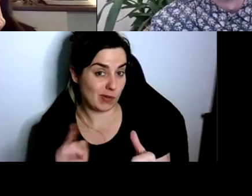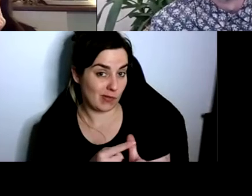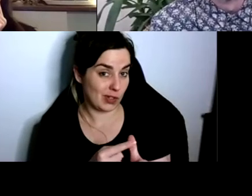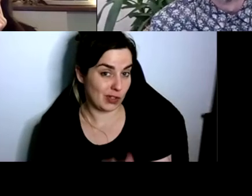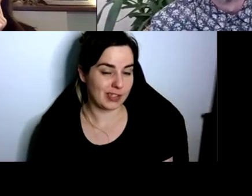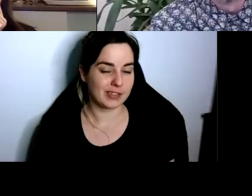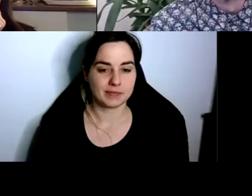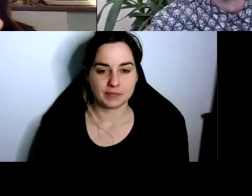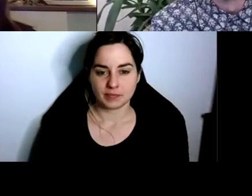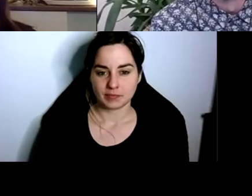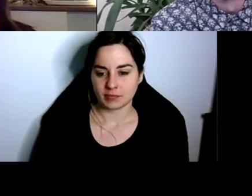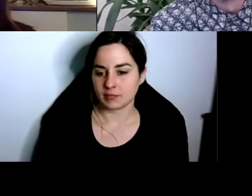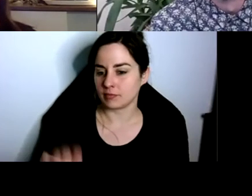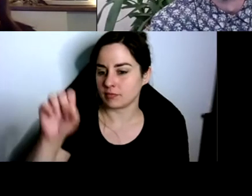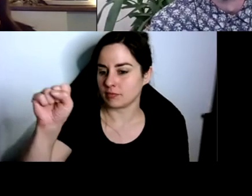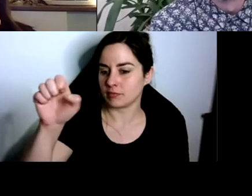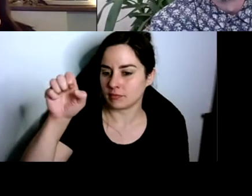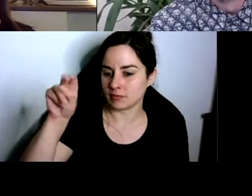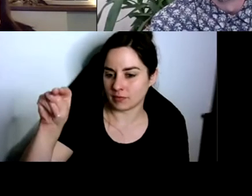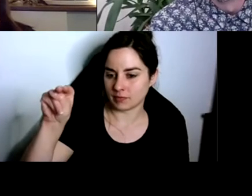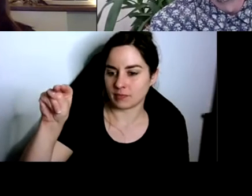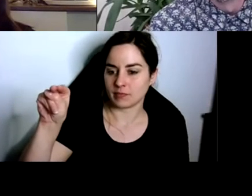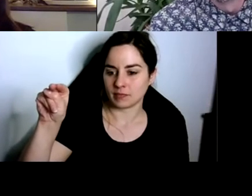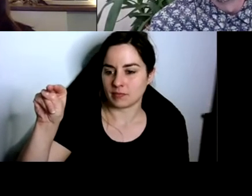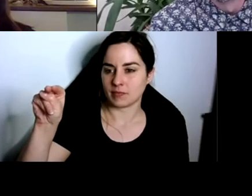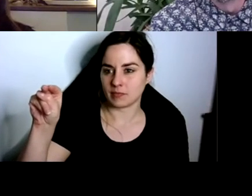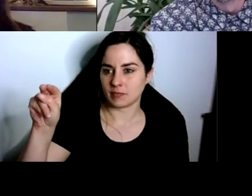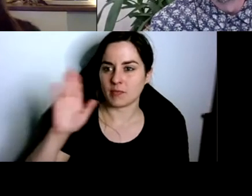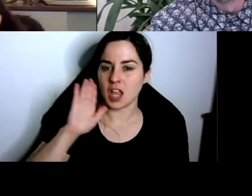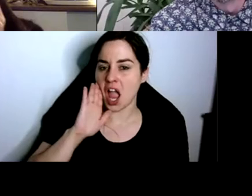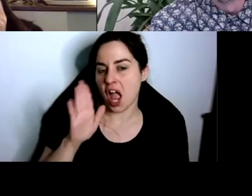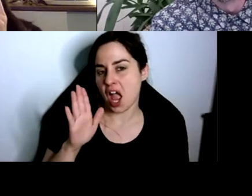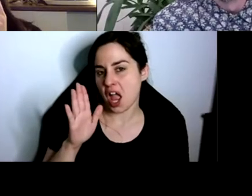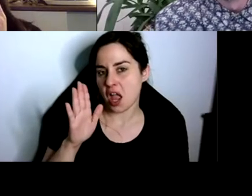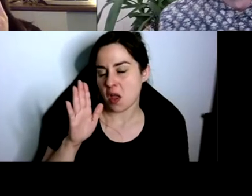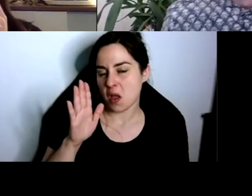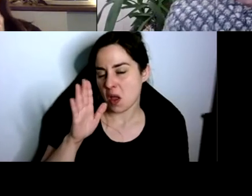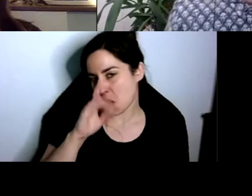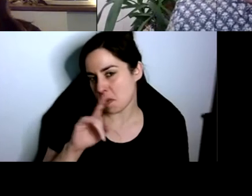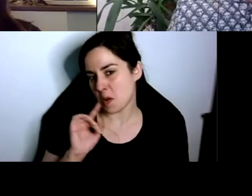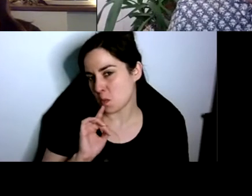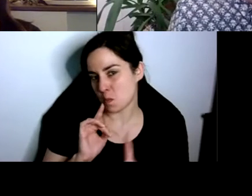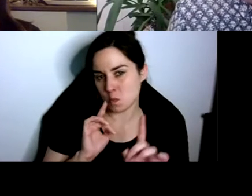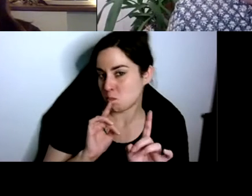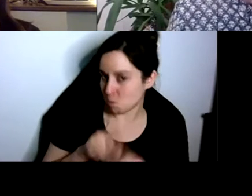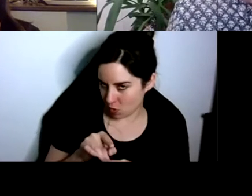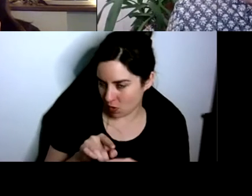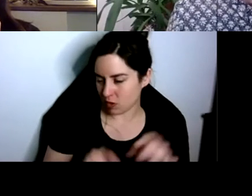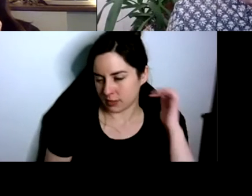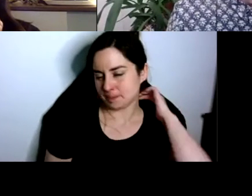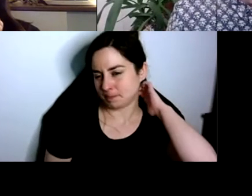I would be happy to kind of take a stab at it, but I'm thinking